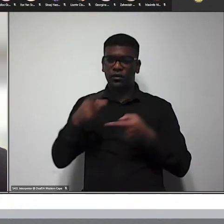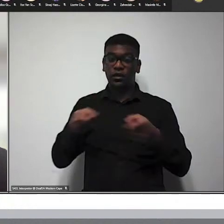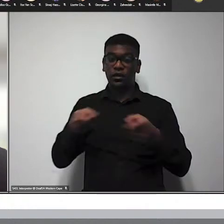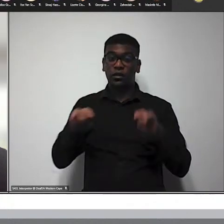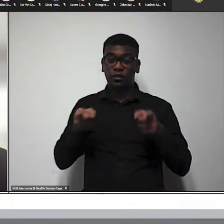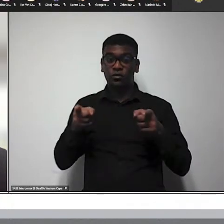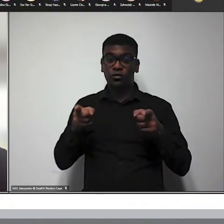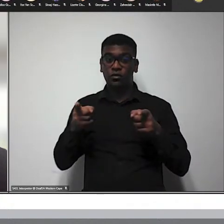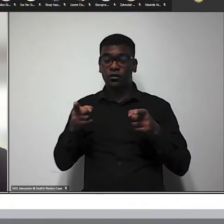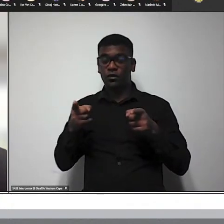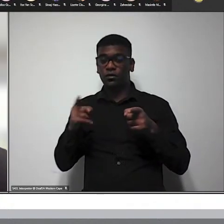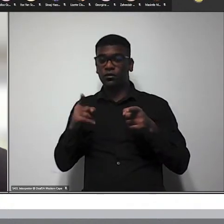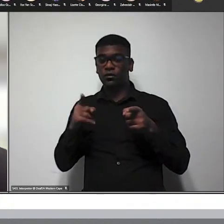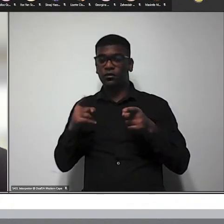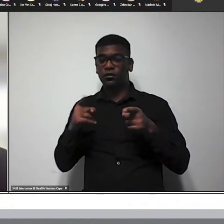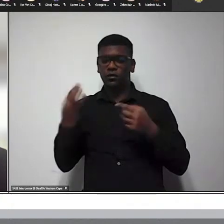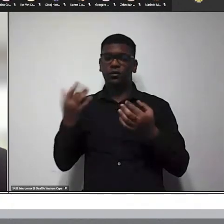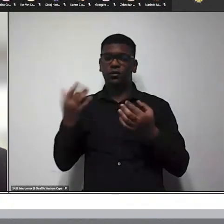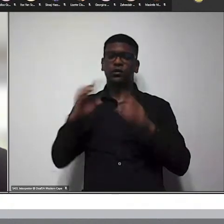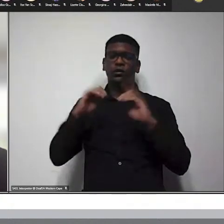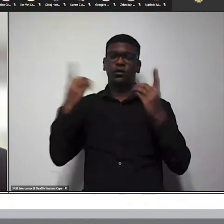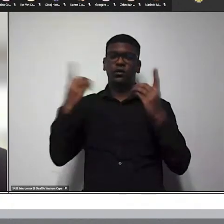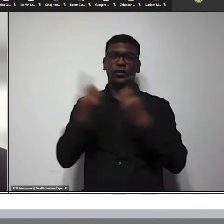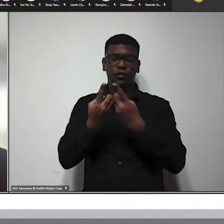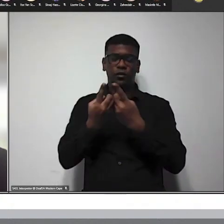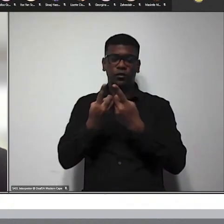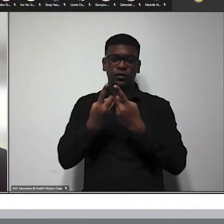what is it that the department will be